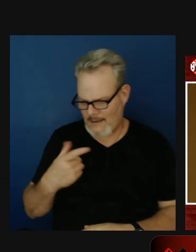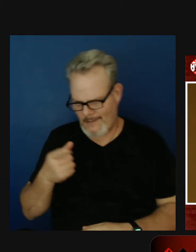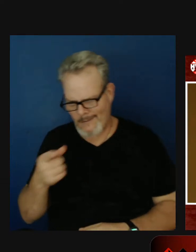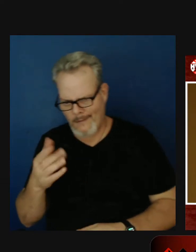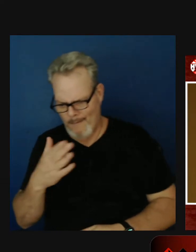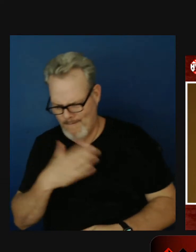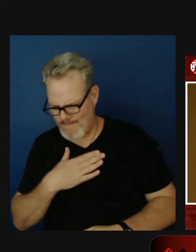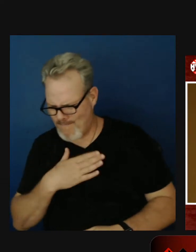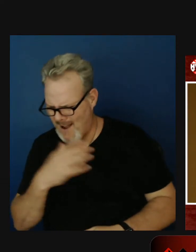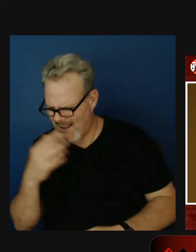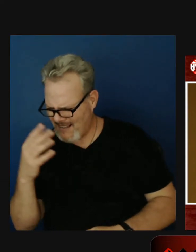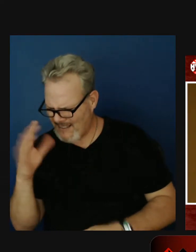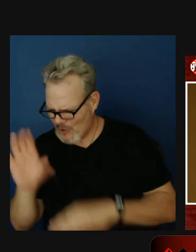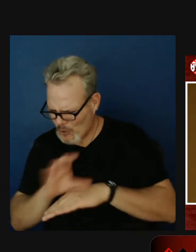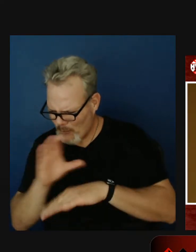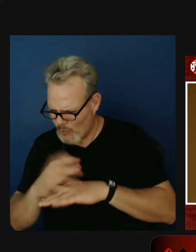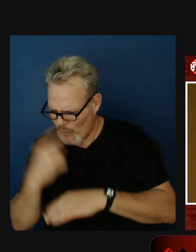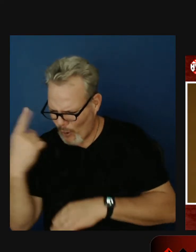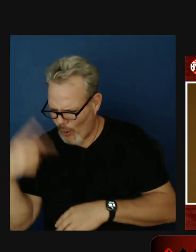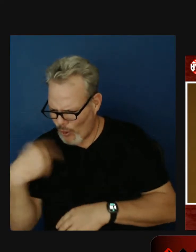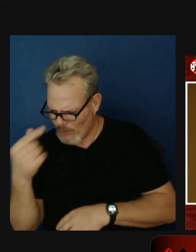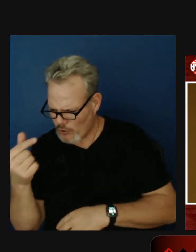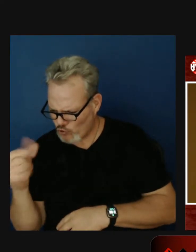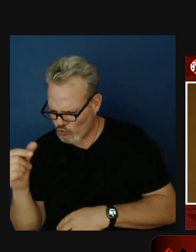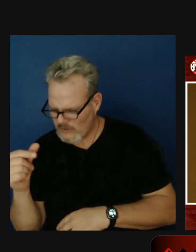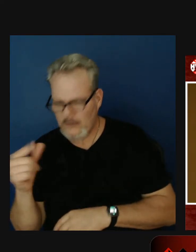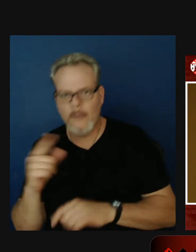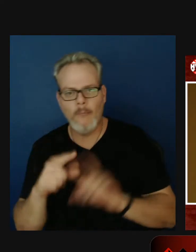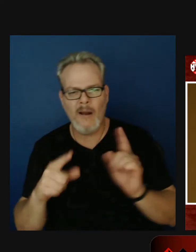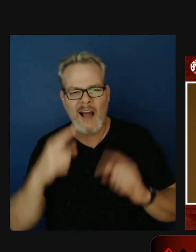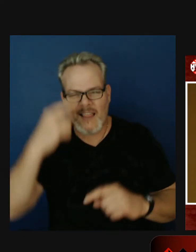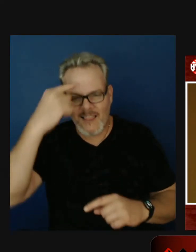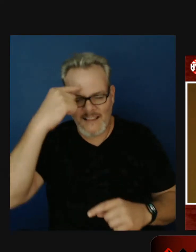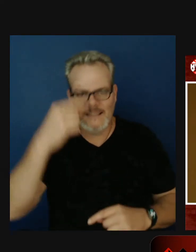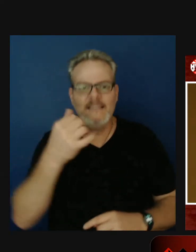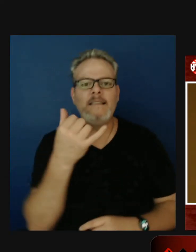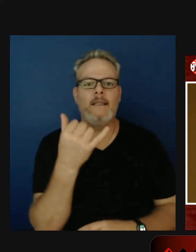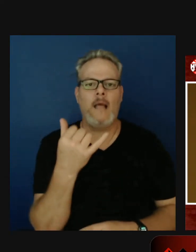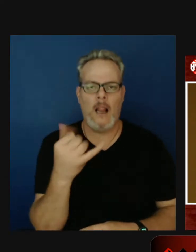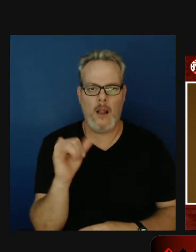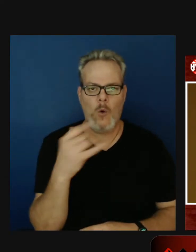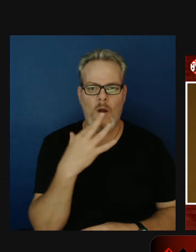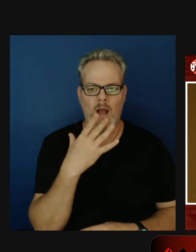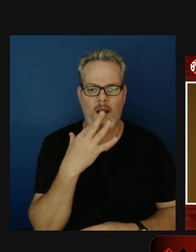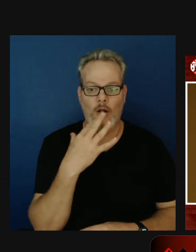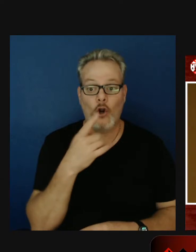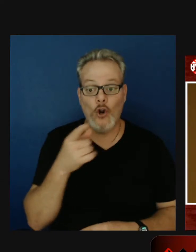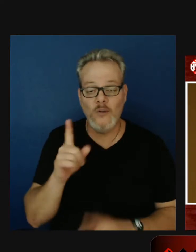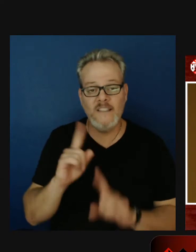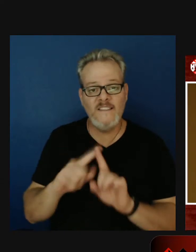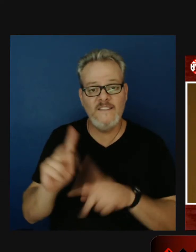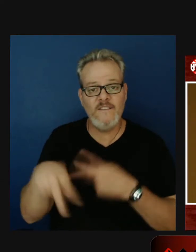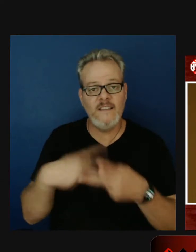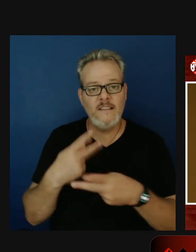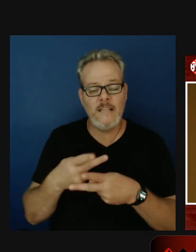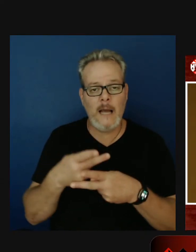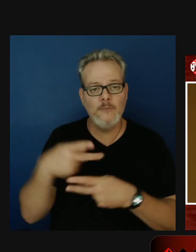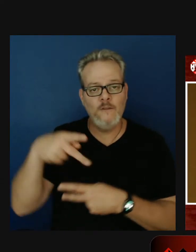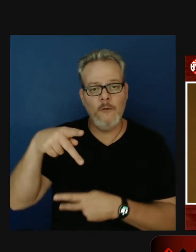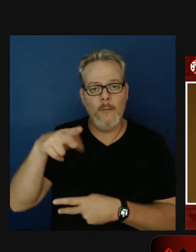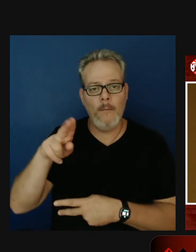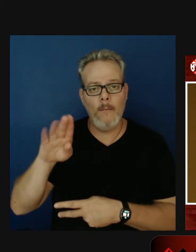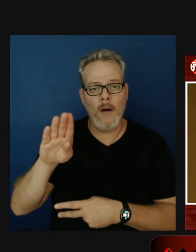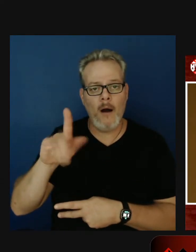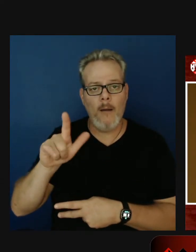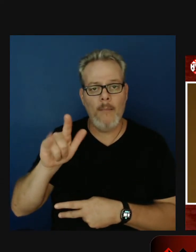my computer screen. And these are different public lands that have been mapped out. But you can see we've got the red lines here, the